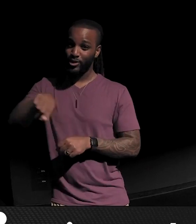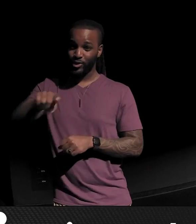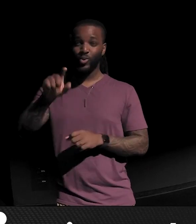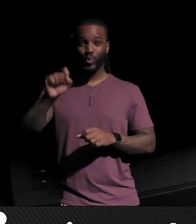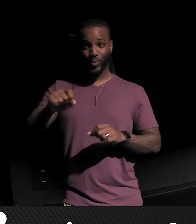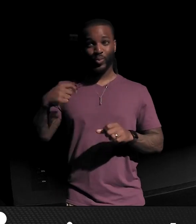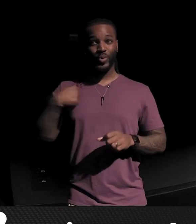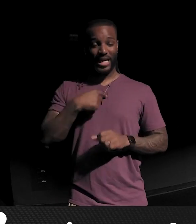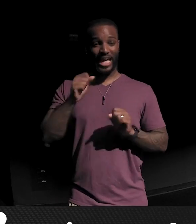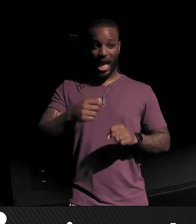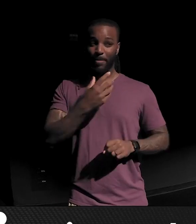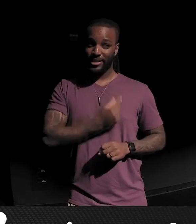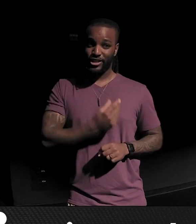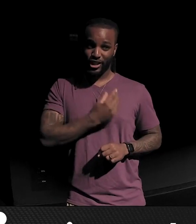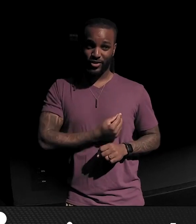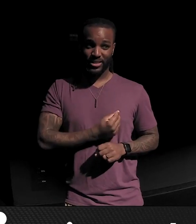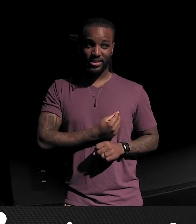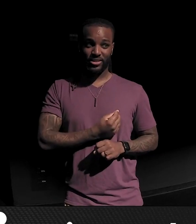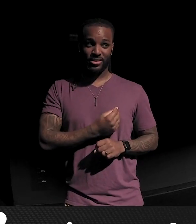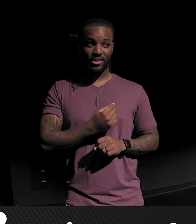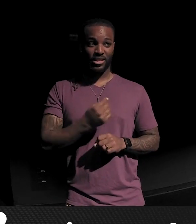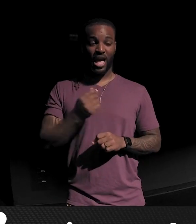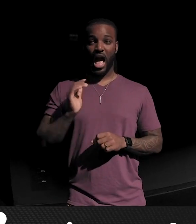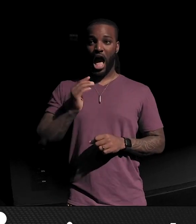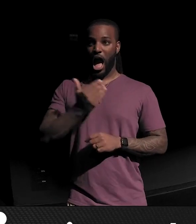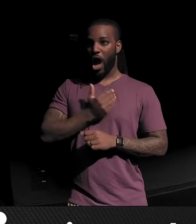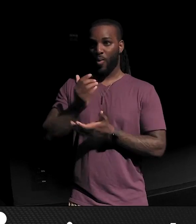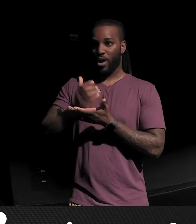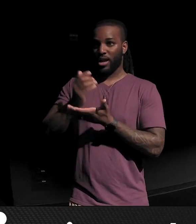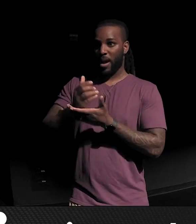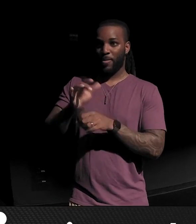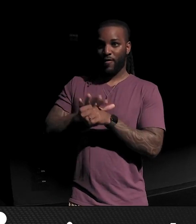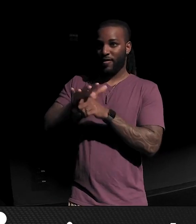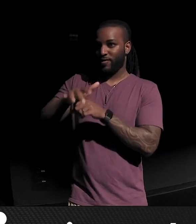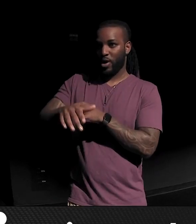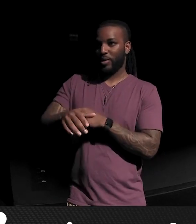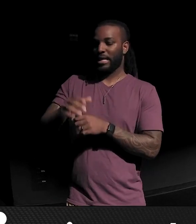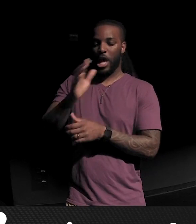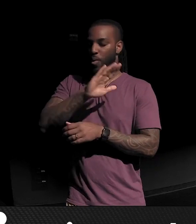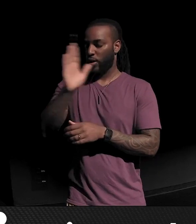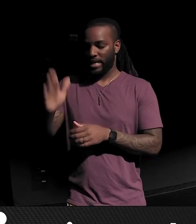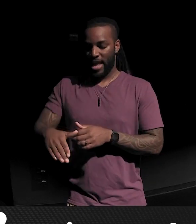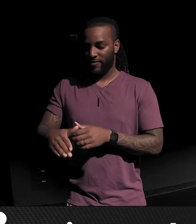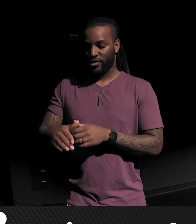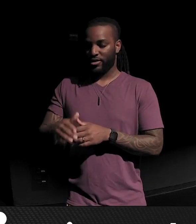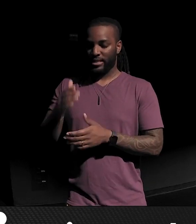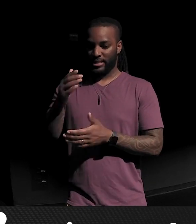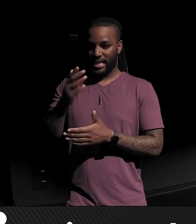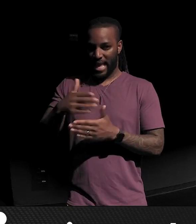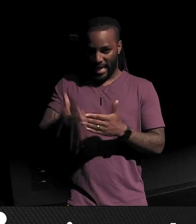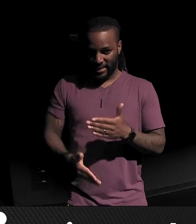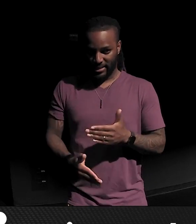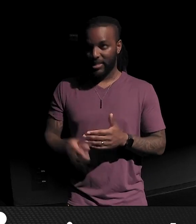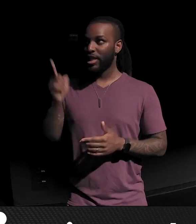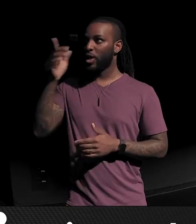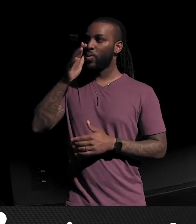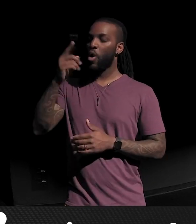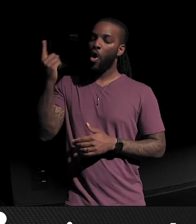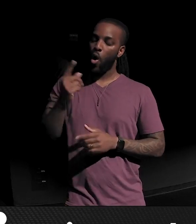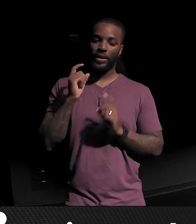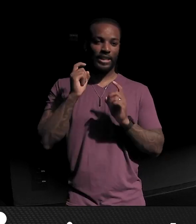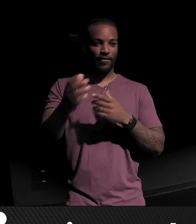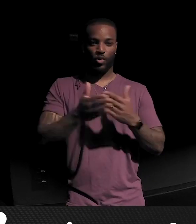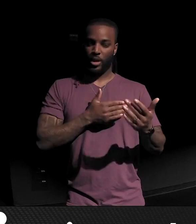being. We have, the source of our cup is unending. He will never not give you what you need.